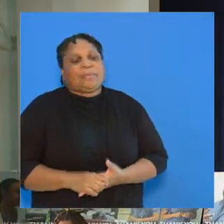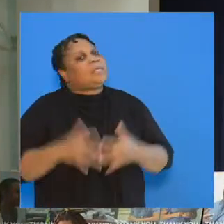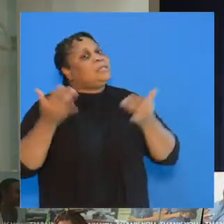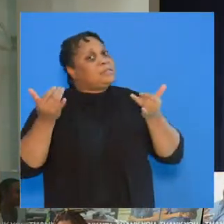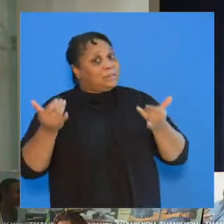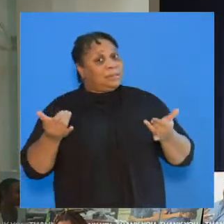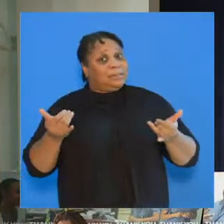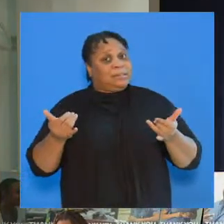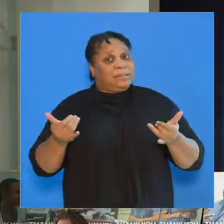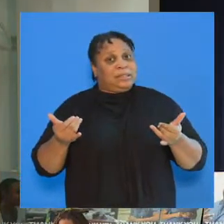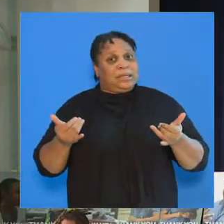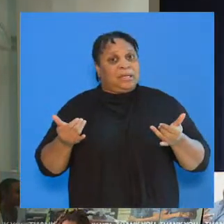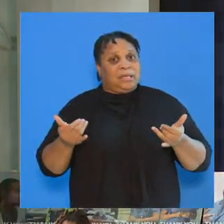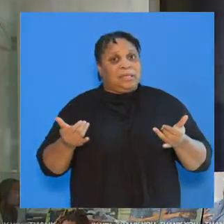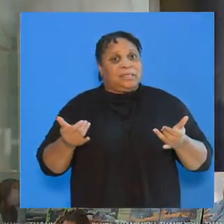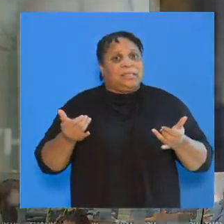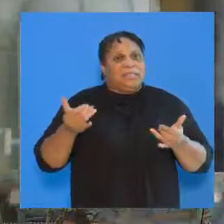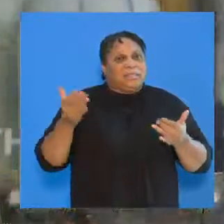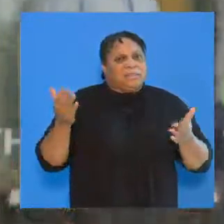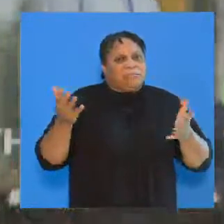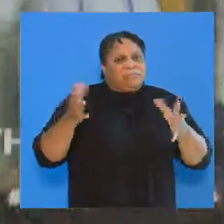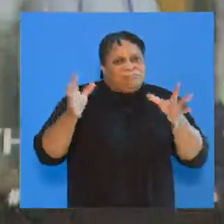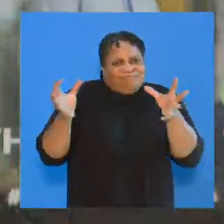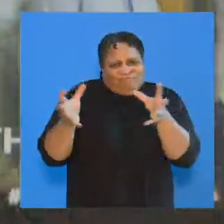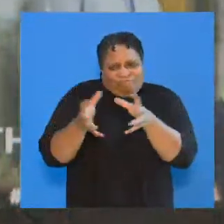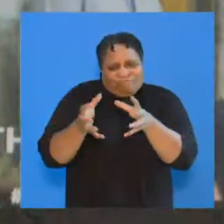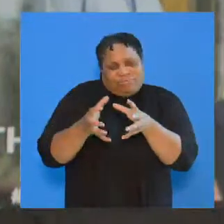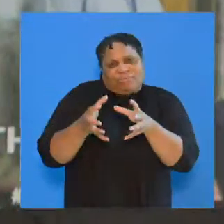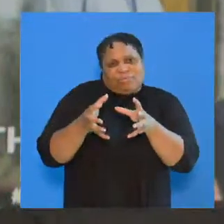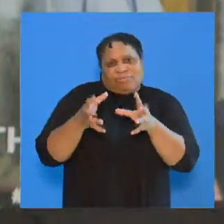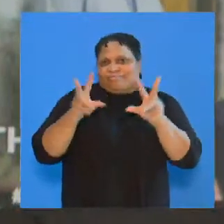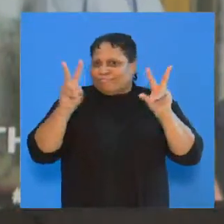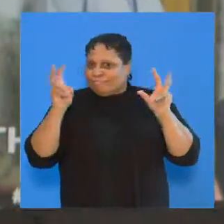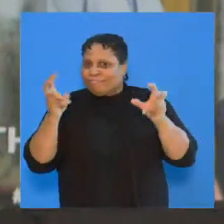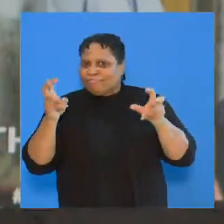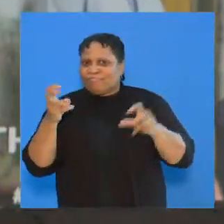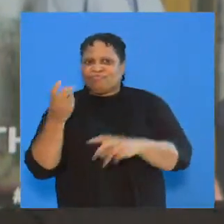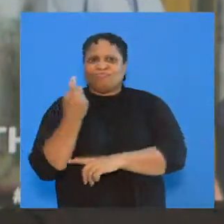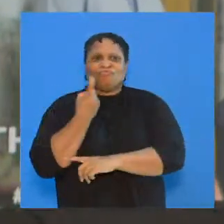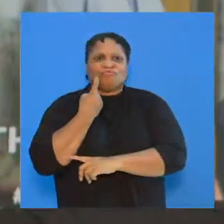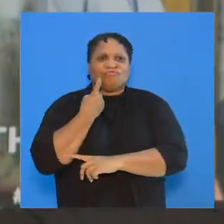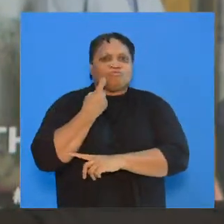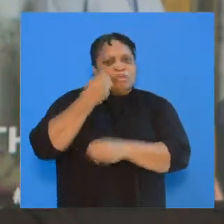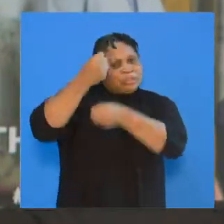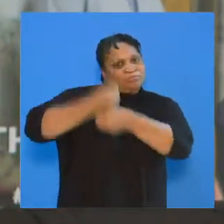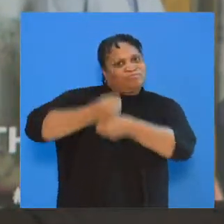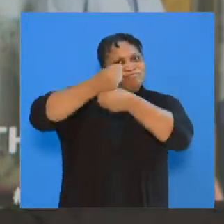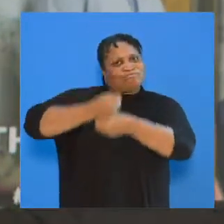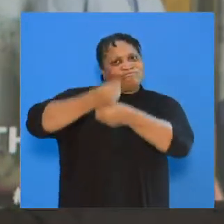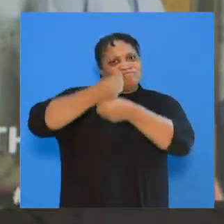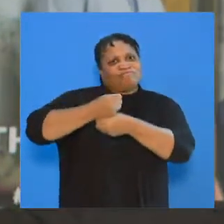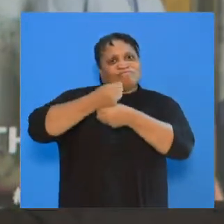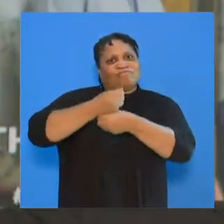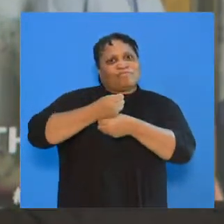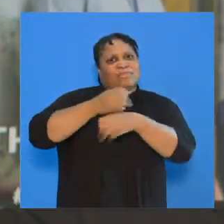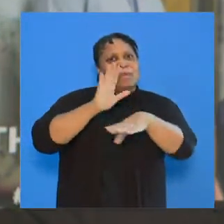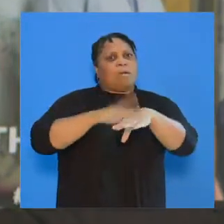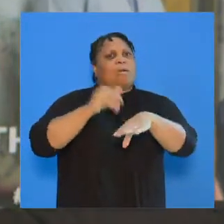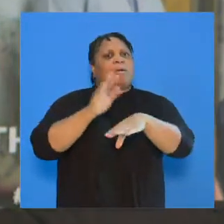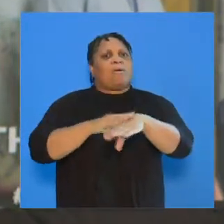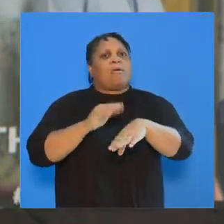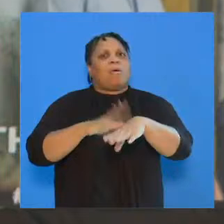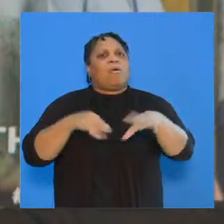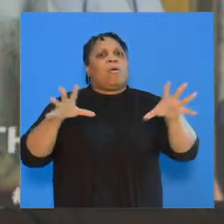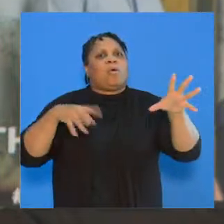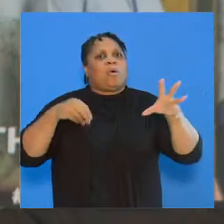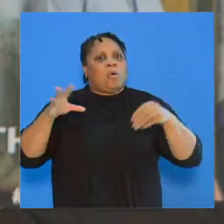Today, the substance of my remarks will be in reference to recent demonstrations and calls to embrace the CURB,